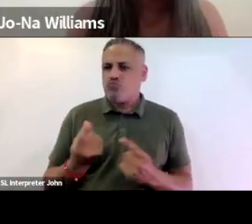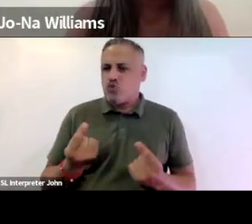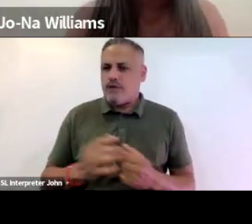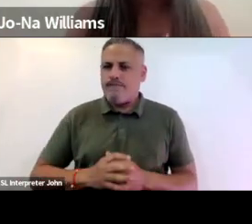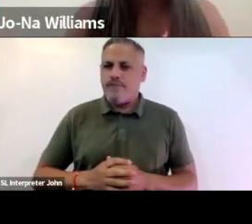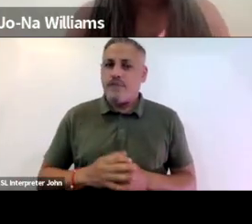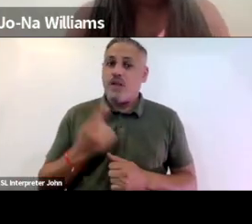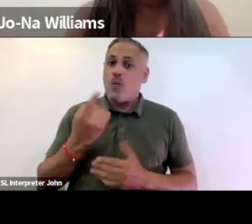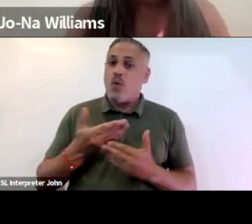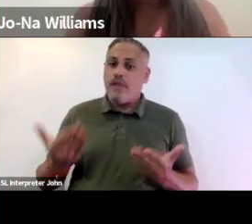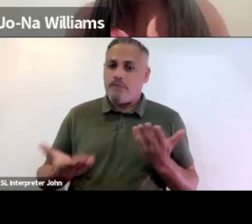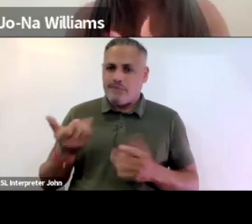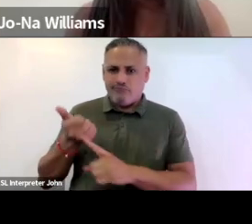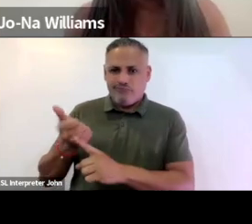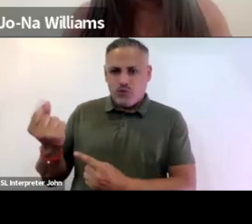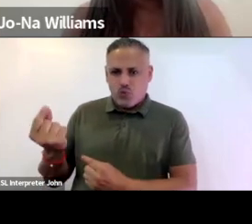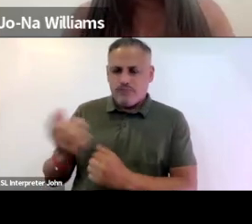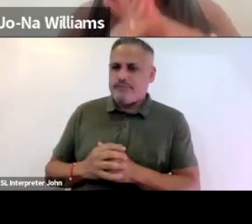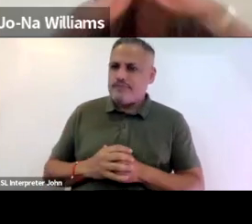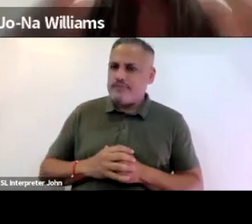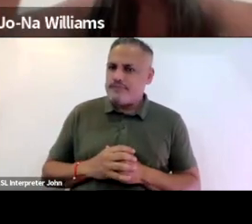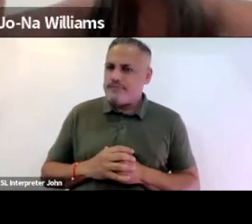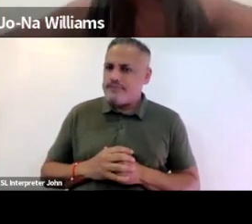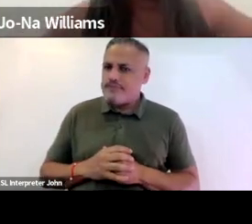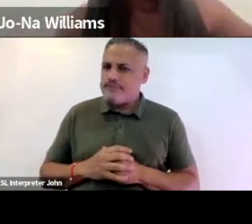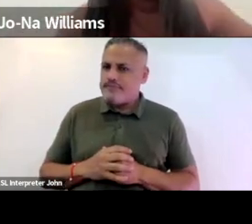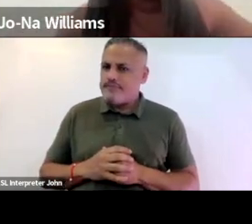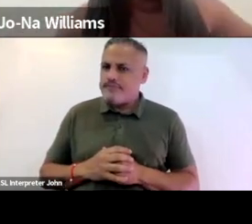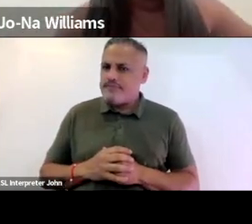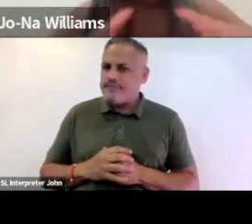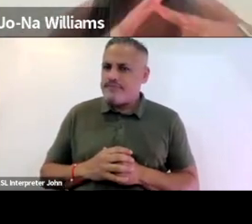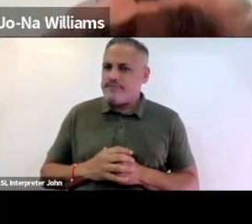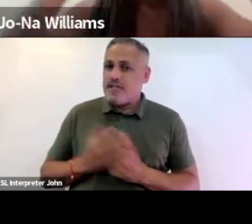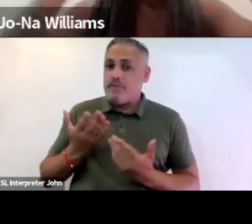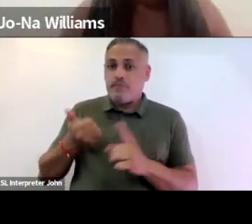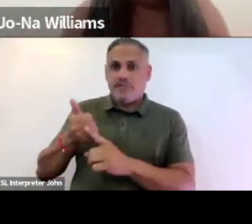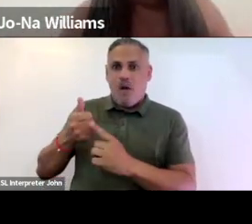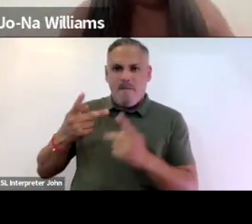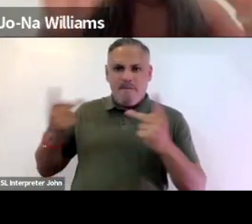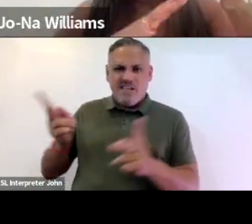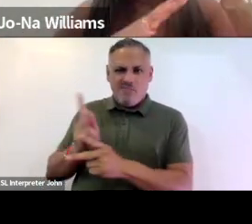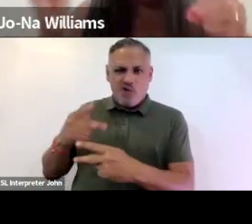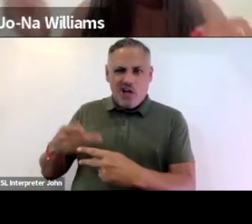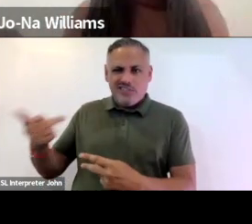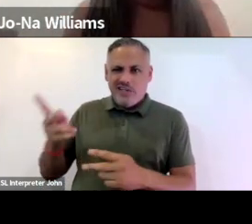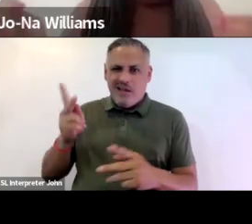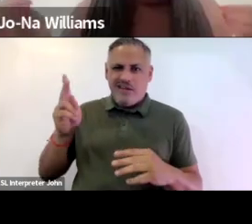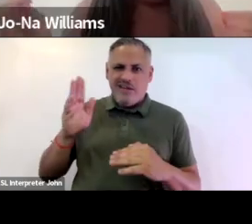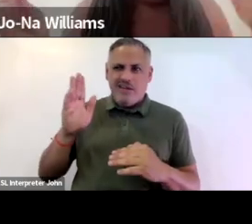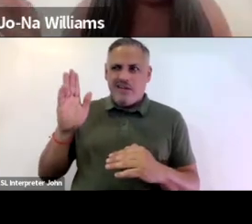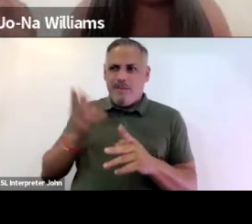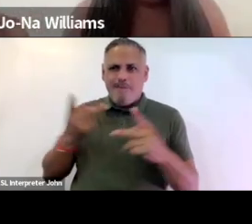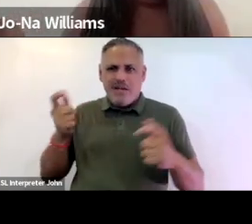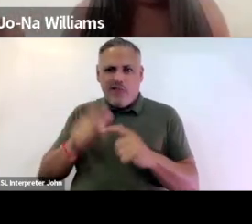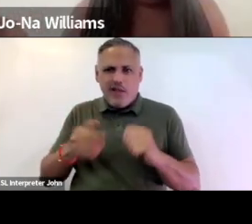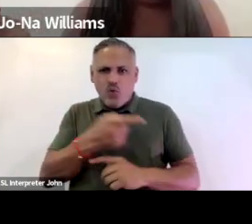they may do is play on the fact that they're a big production, they're bigger than you,